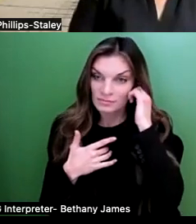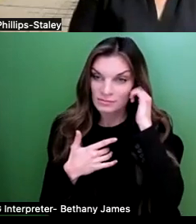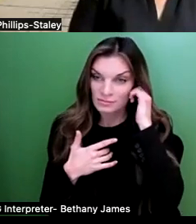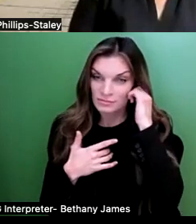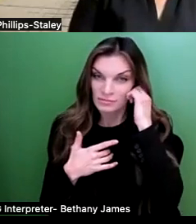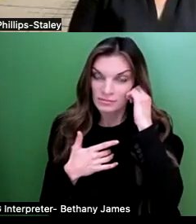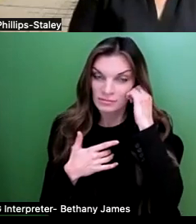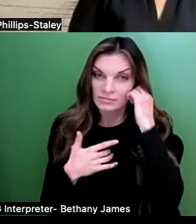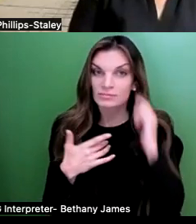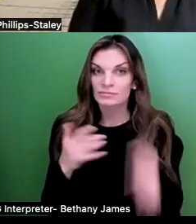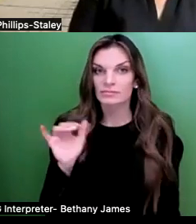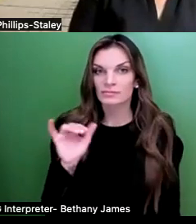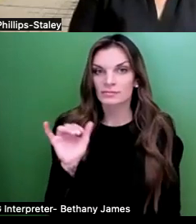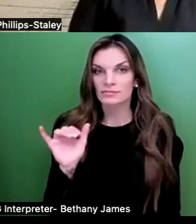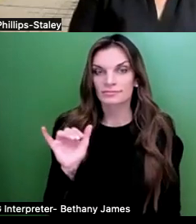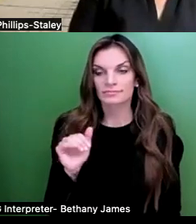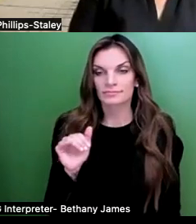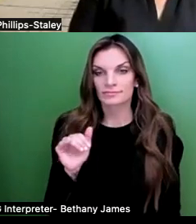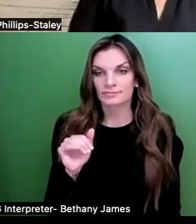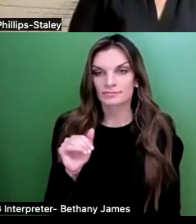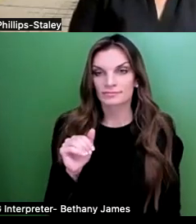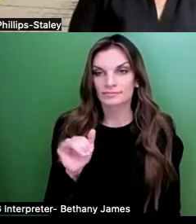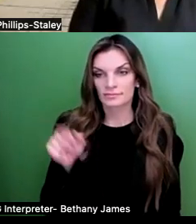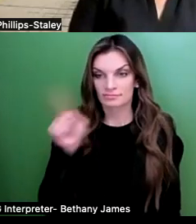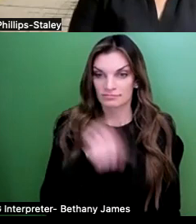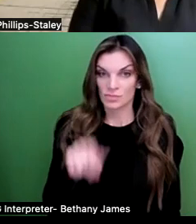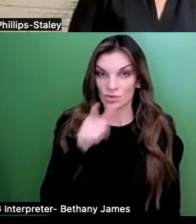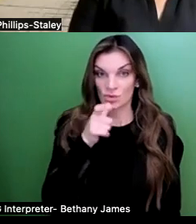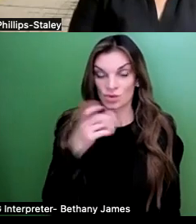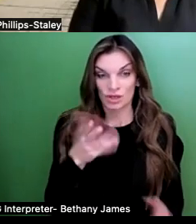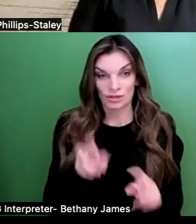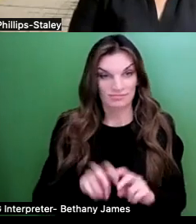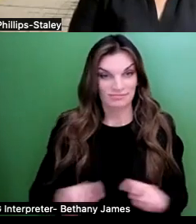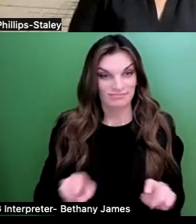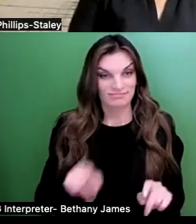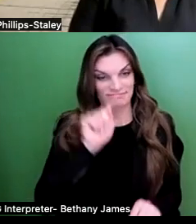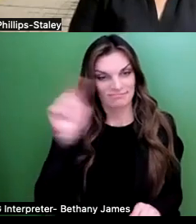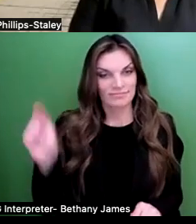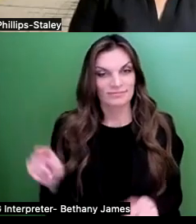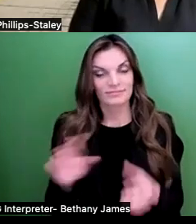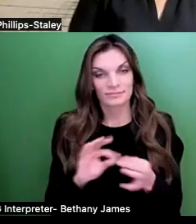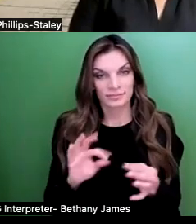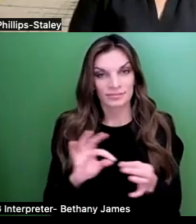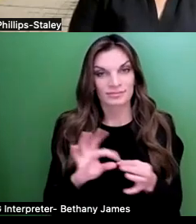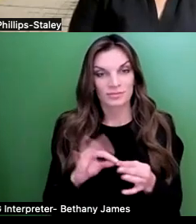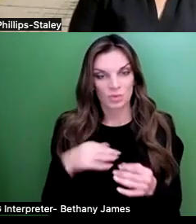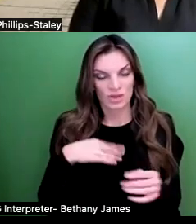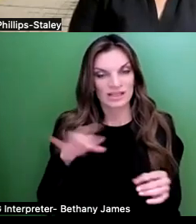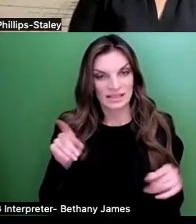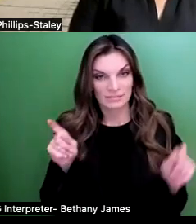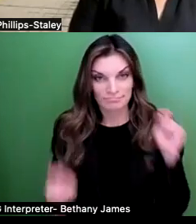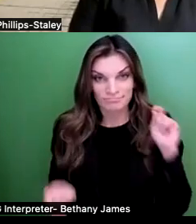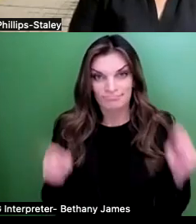other members of this, the forum has mentioned that, yes, we did make adjustments to